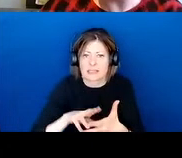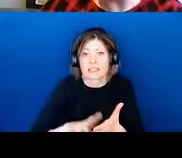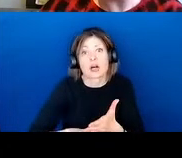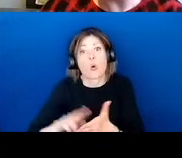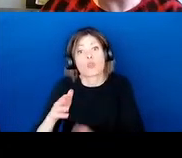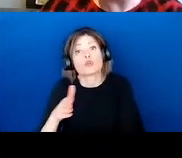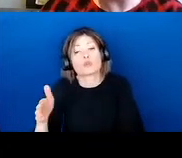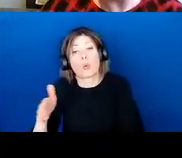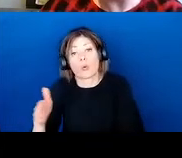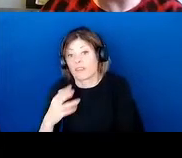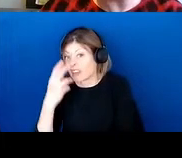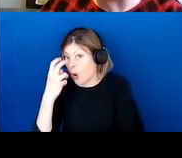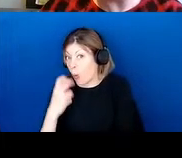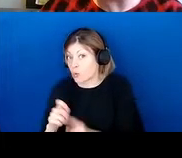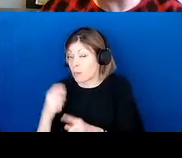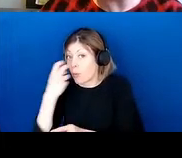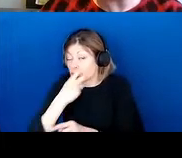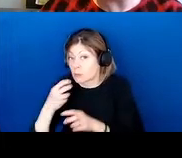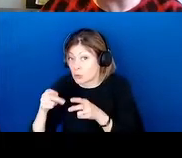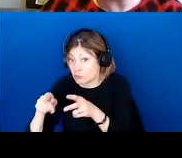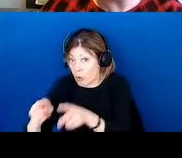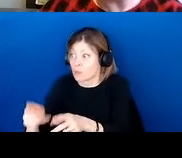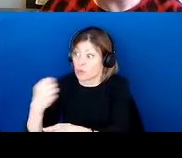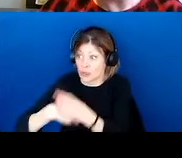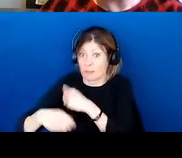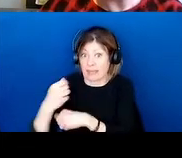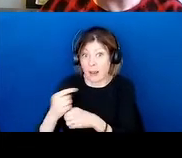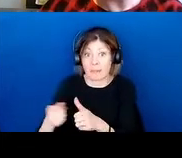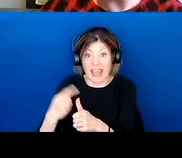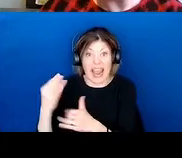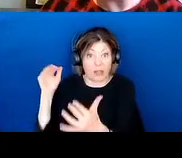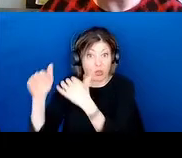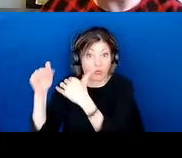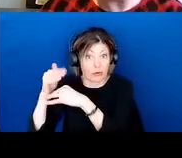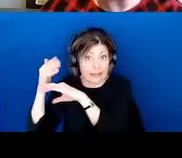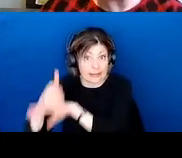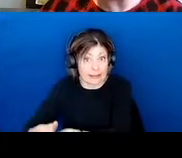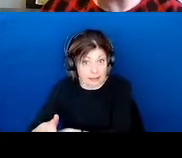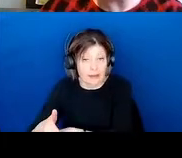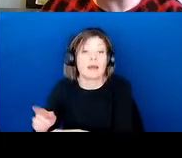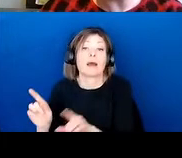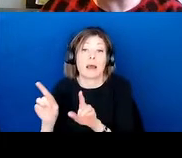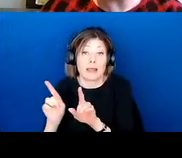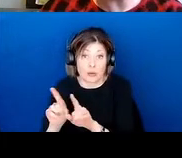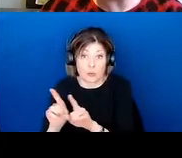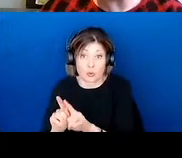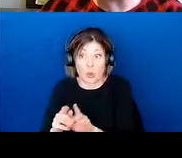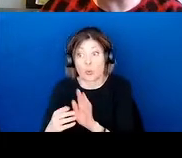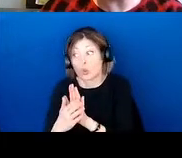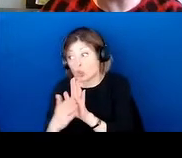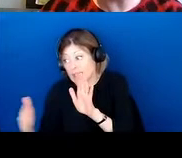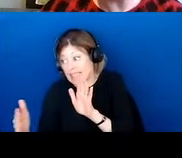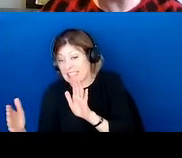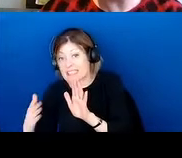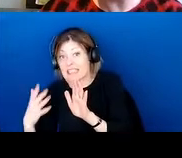Road, which is now the busy A3, and the River Mole meandering to the east and